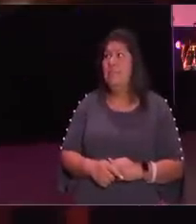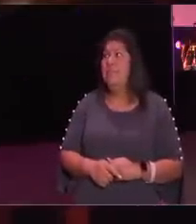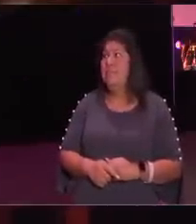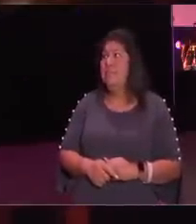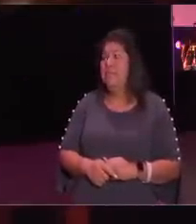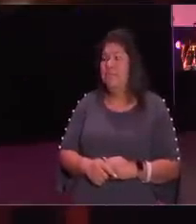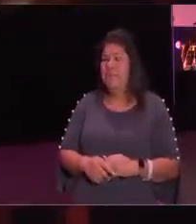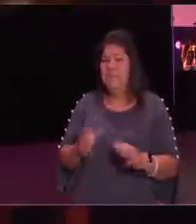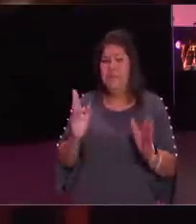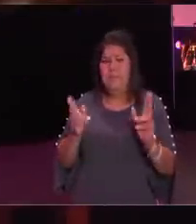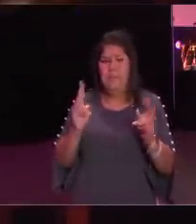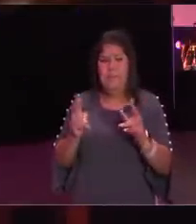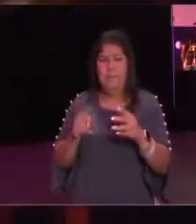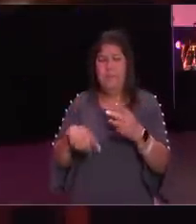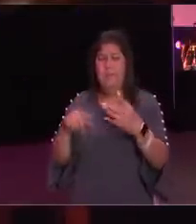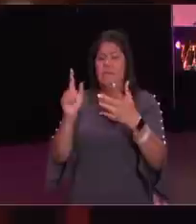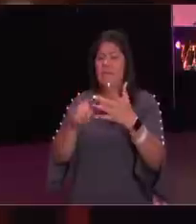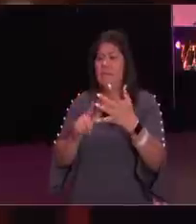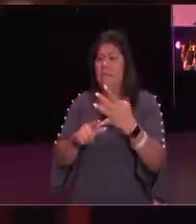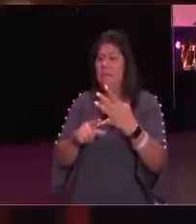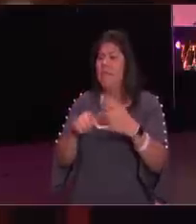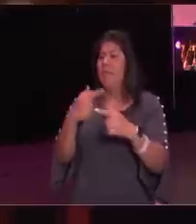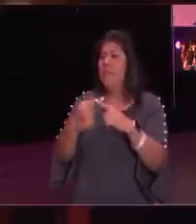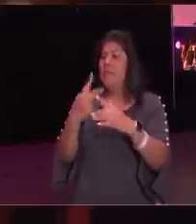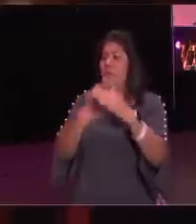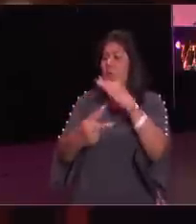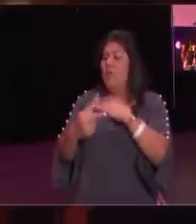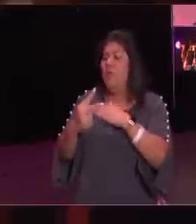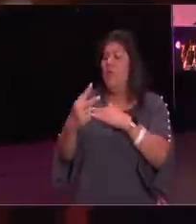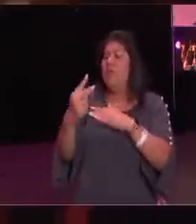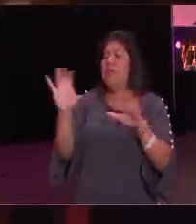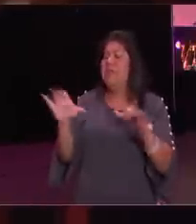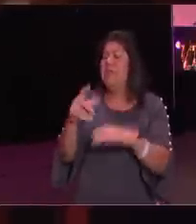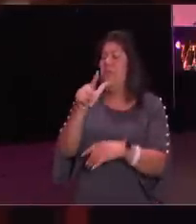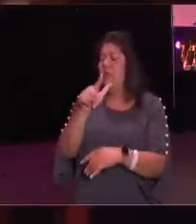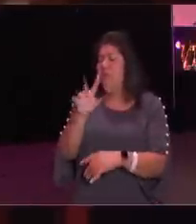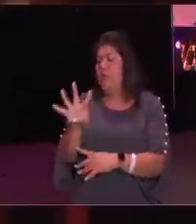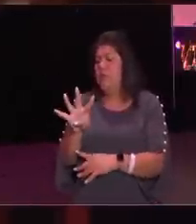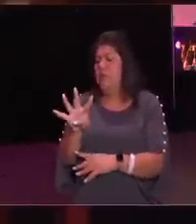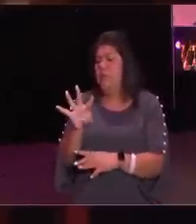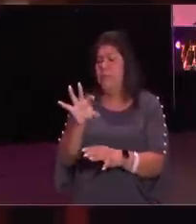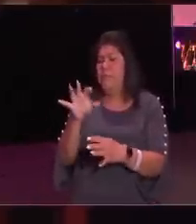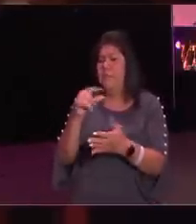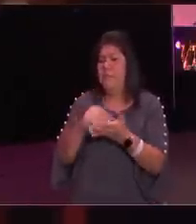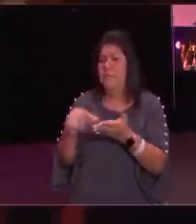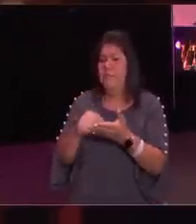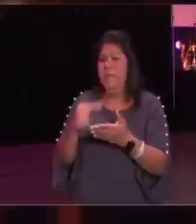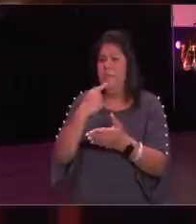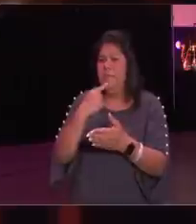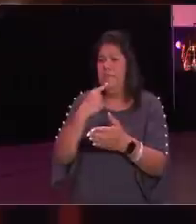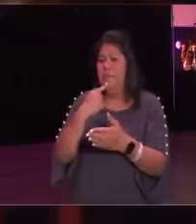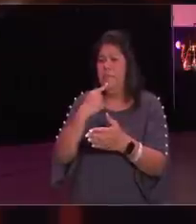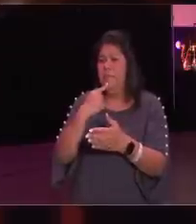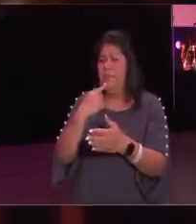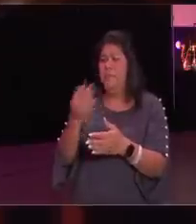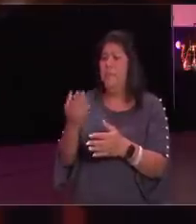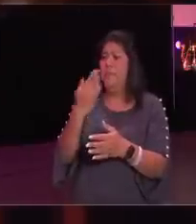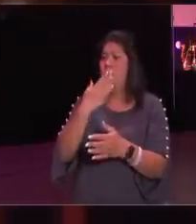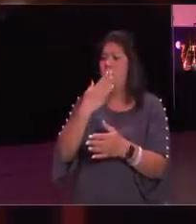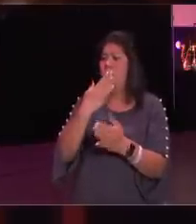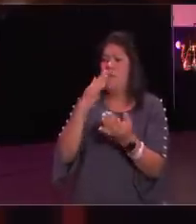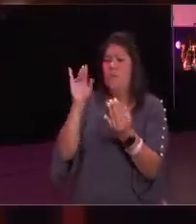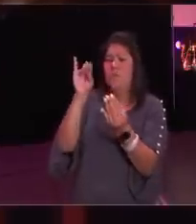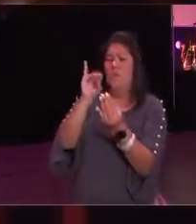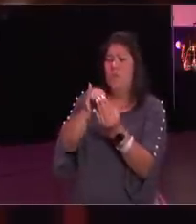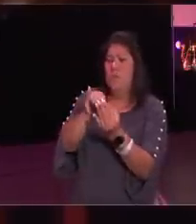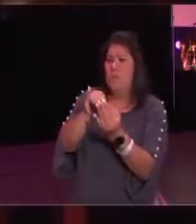Let me hurry. The next thing the prophet did in verse 34, the Bible says he put his mouth on